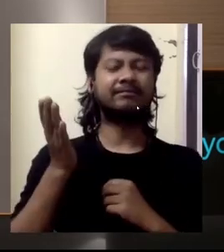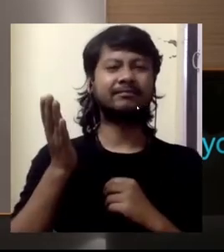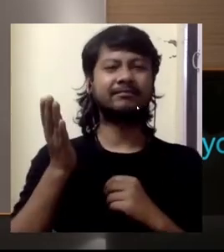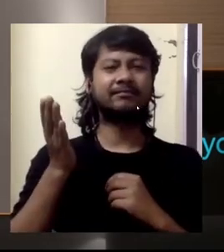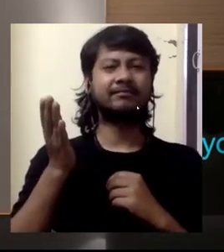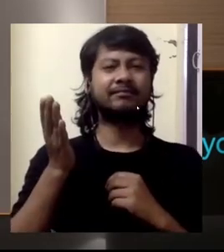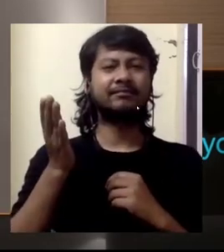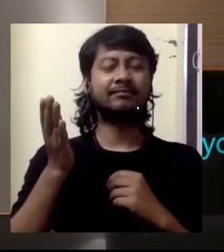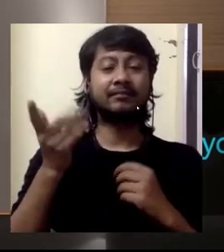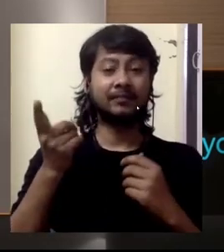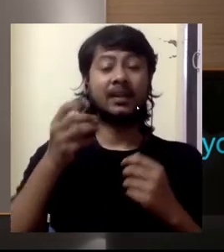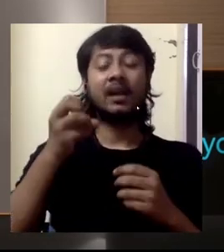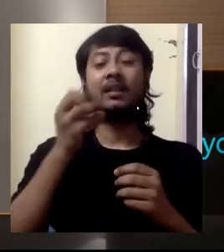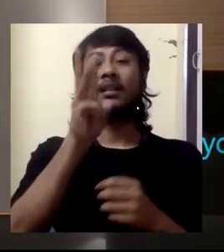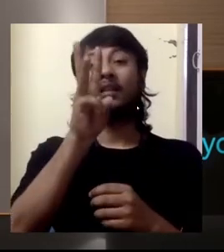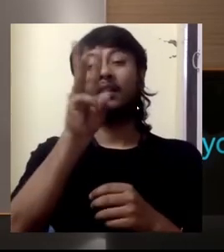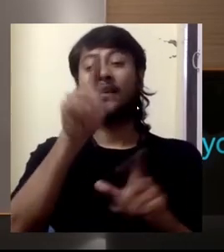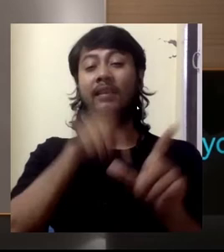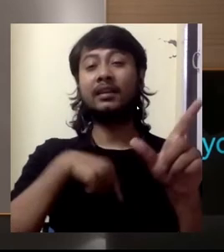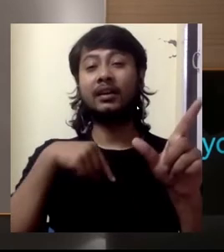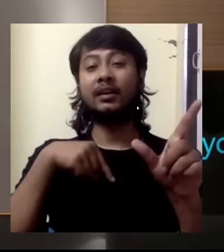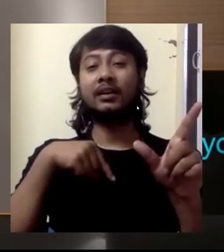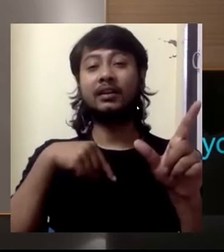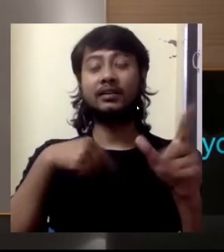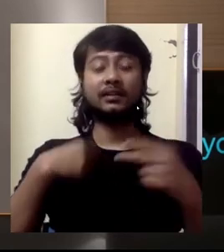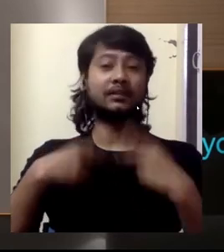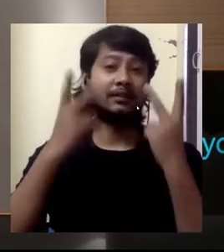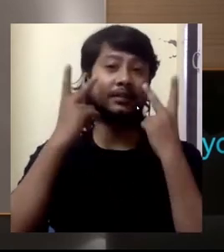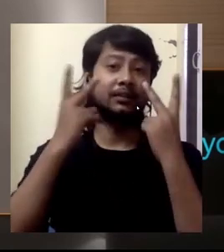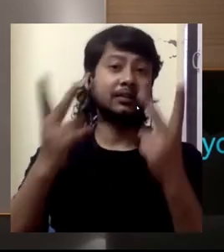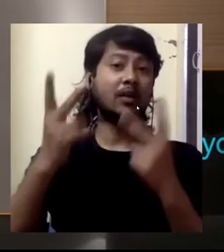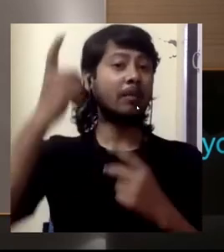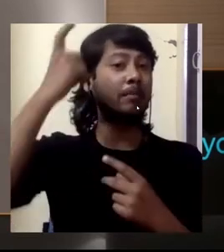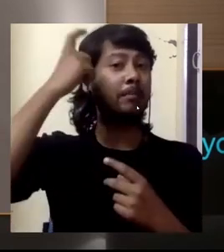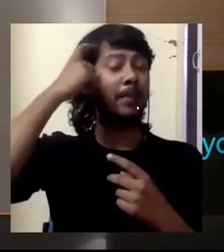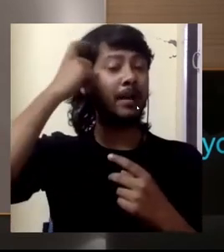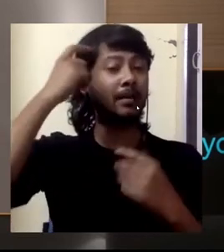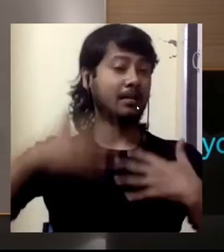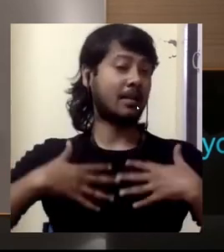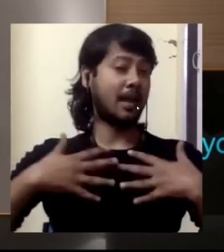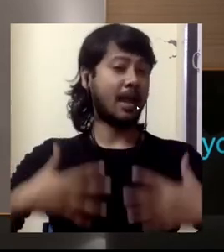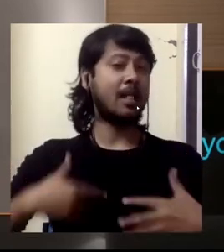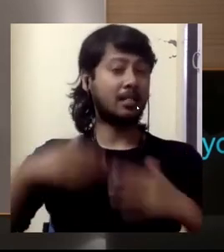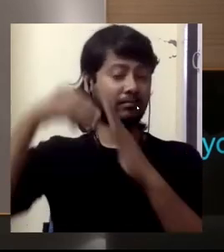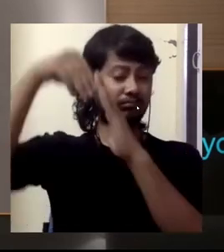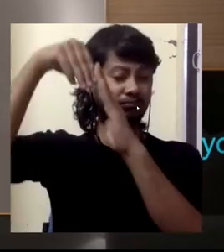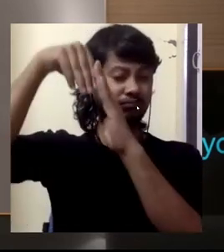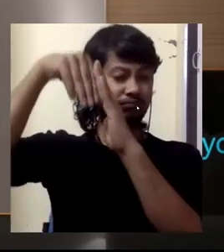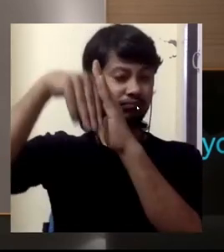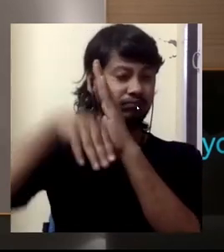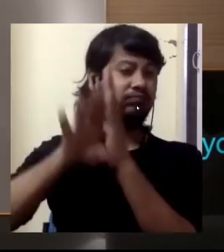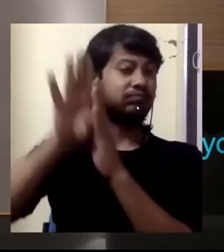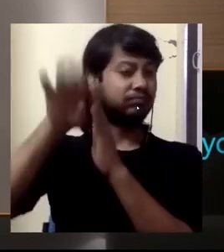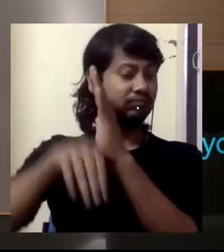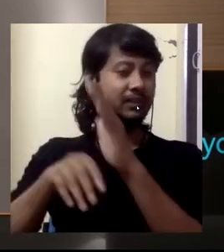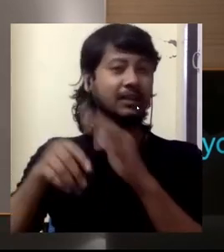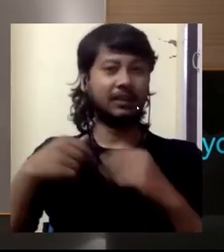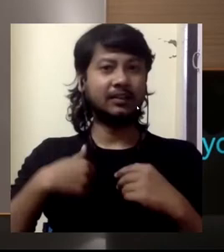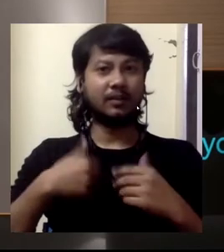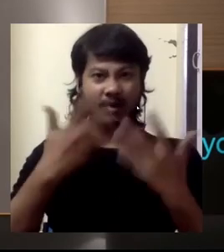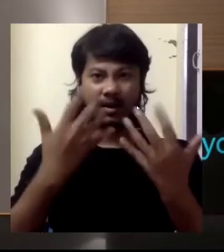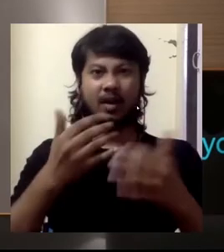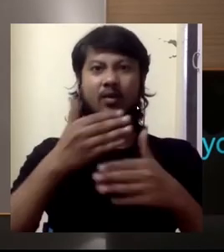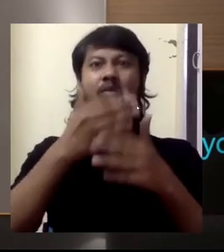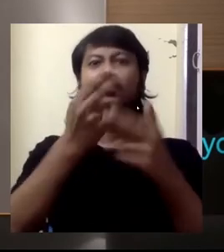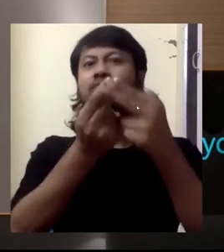for 3 decades. I share this with you today in the hope that there are other brothers and other sisters